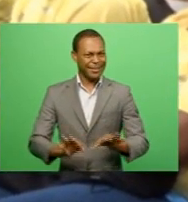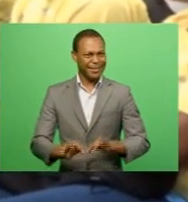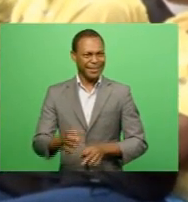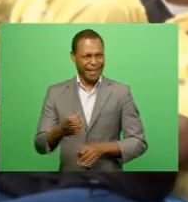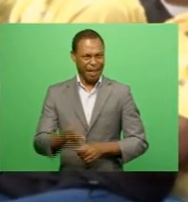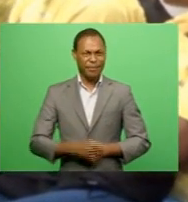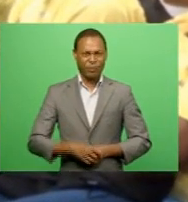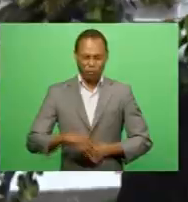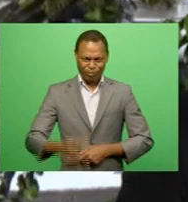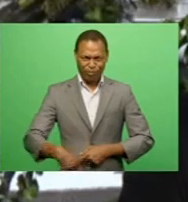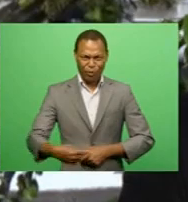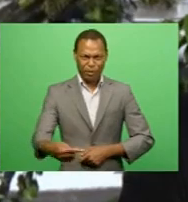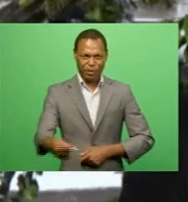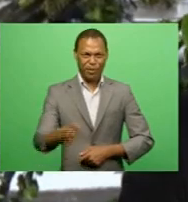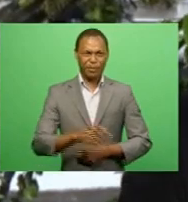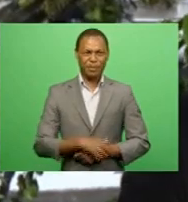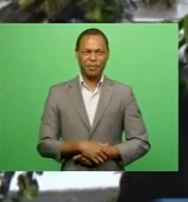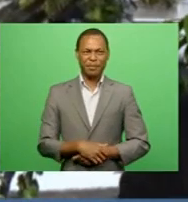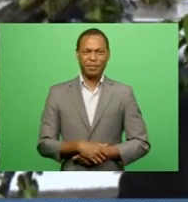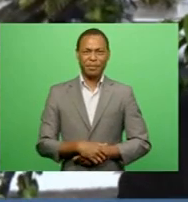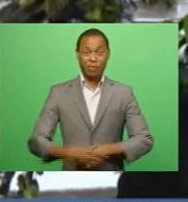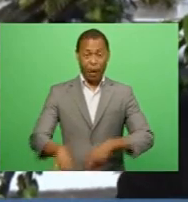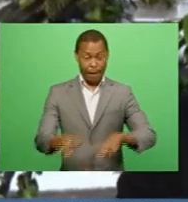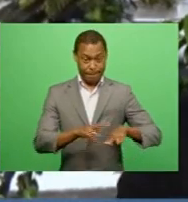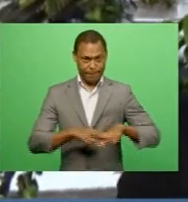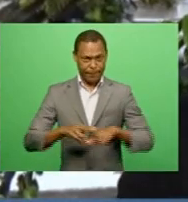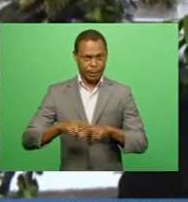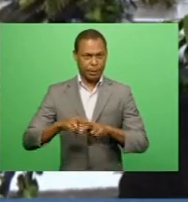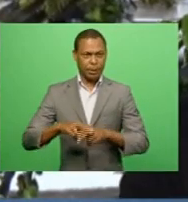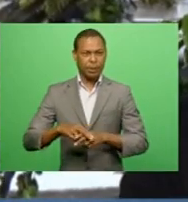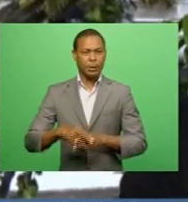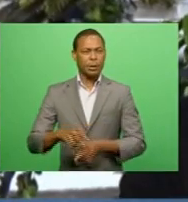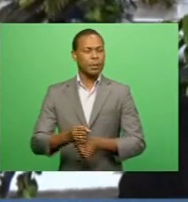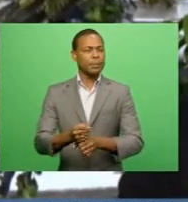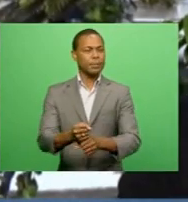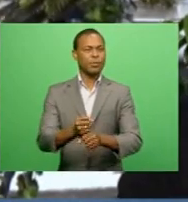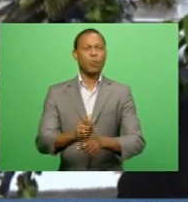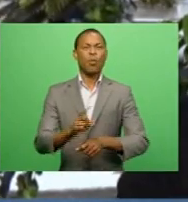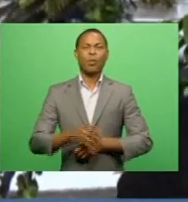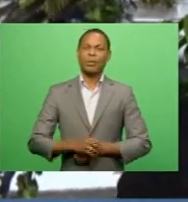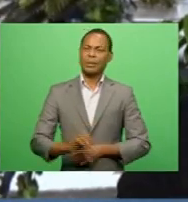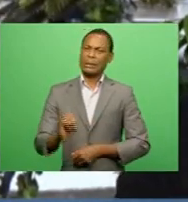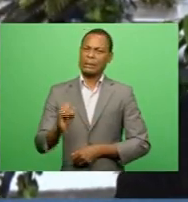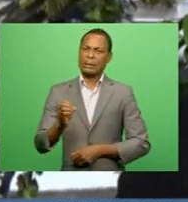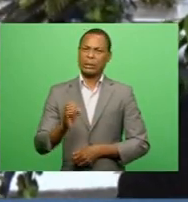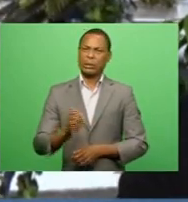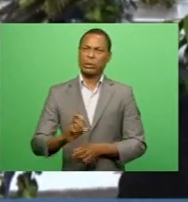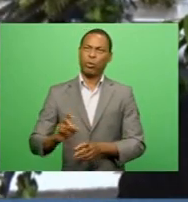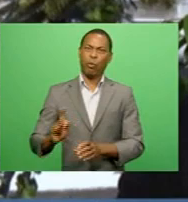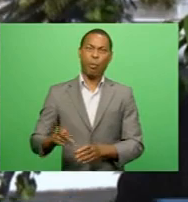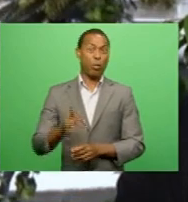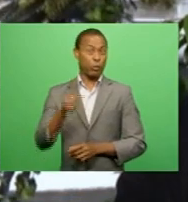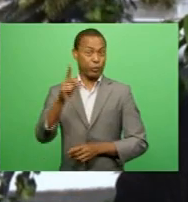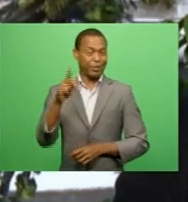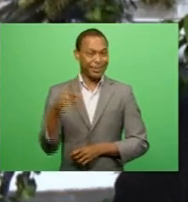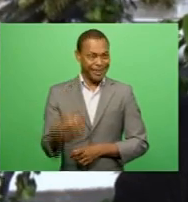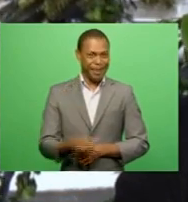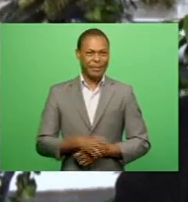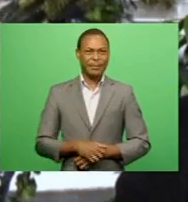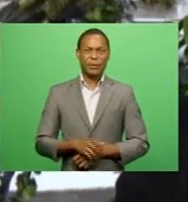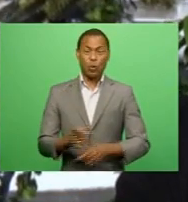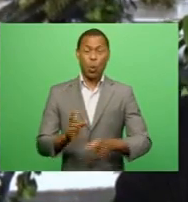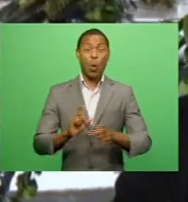respective communities. Fiji is committed to achieving net zero carbon emission by 2050. A climate change bill is